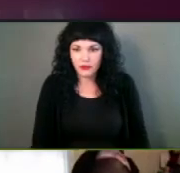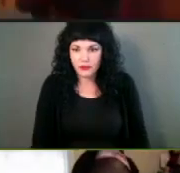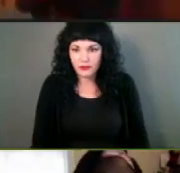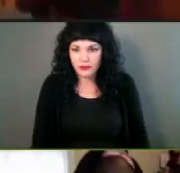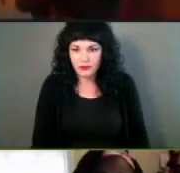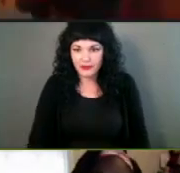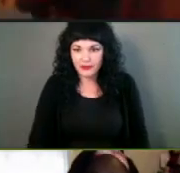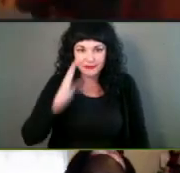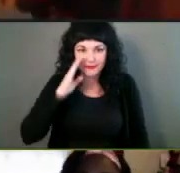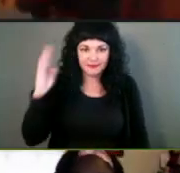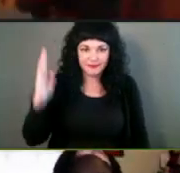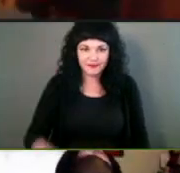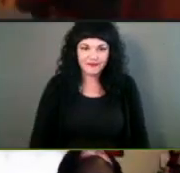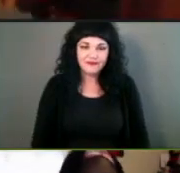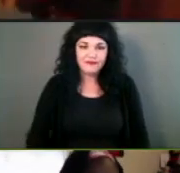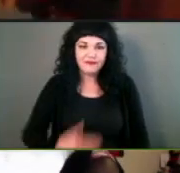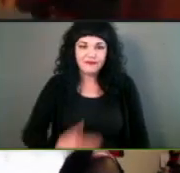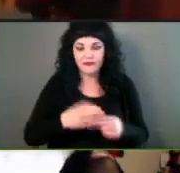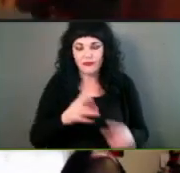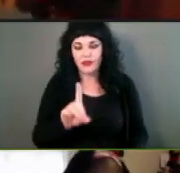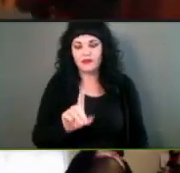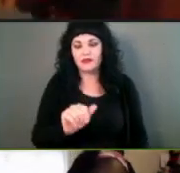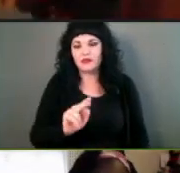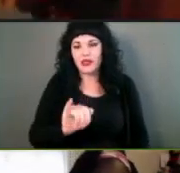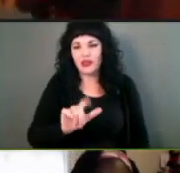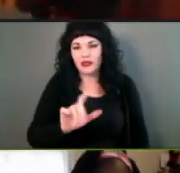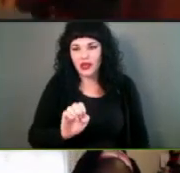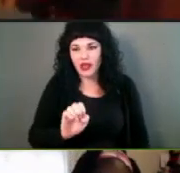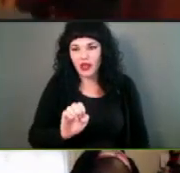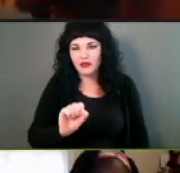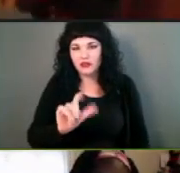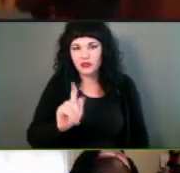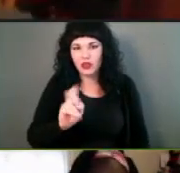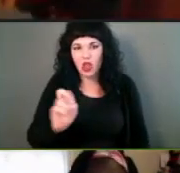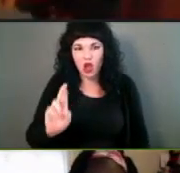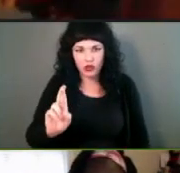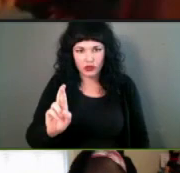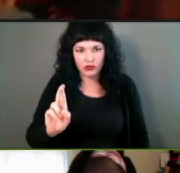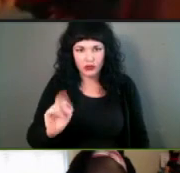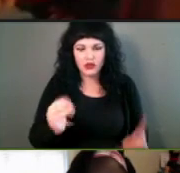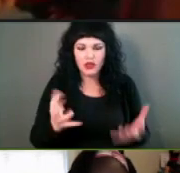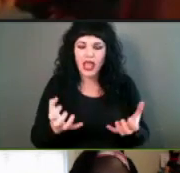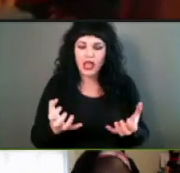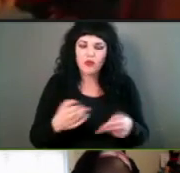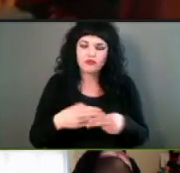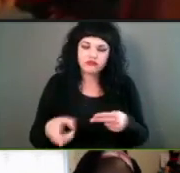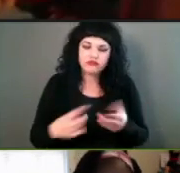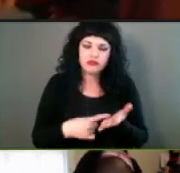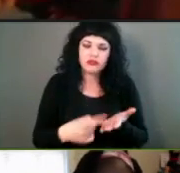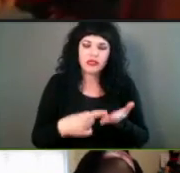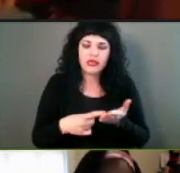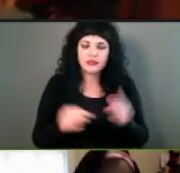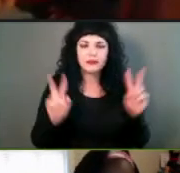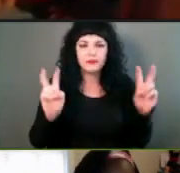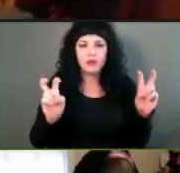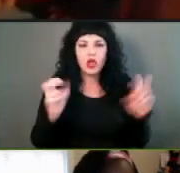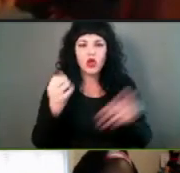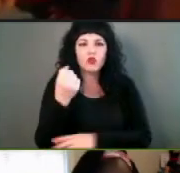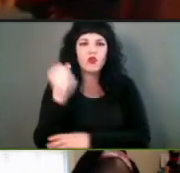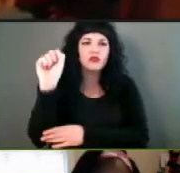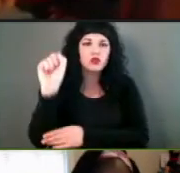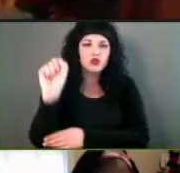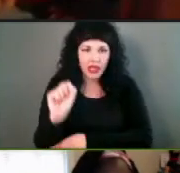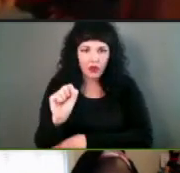Hi, my name is Danielle Slaughter, and I'm going to talk a little bit about what revolutionary parenting means and what it looks